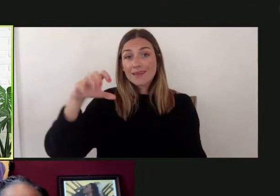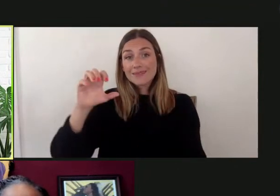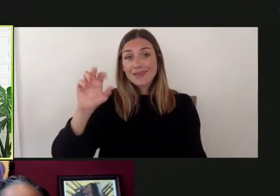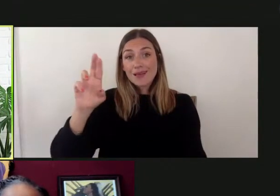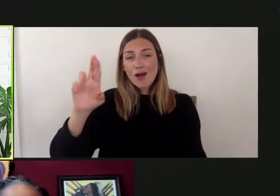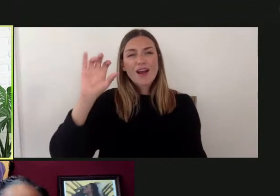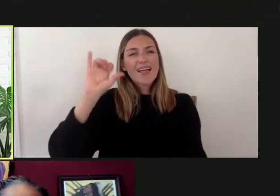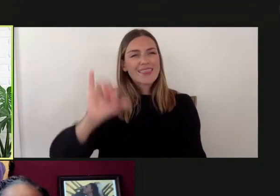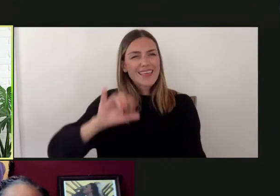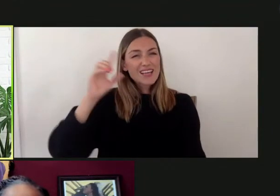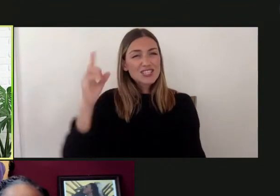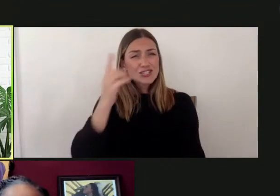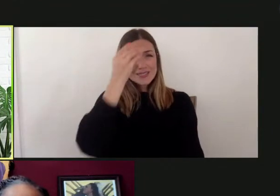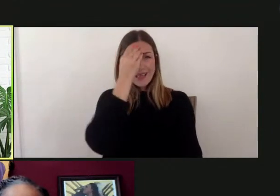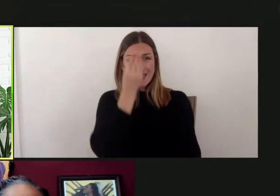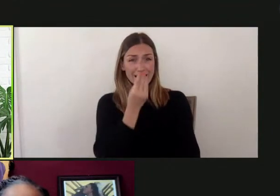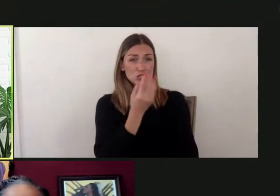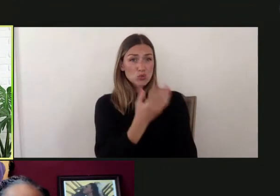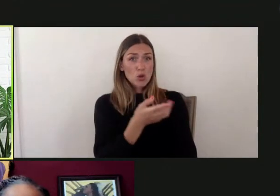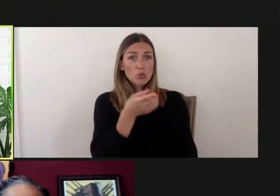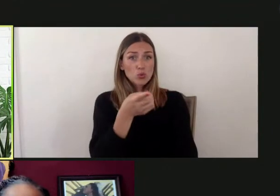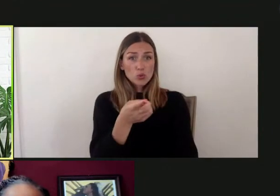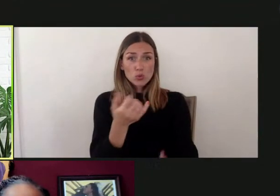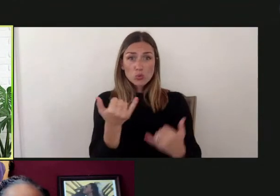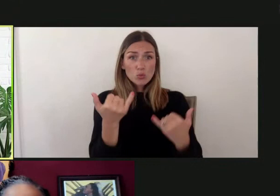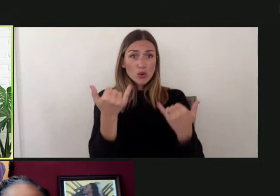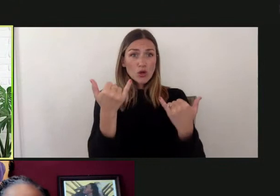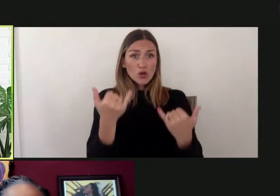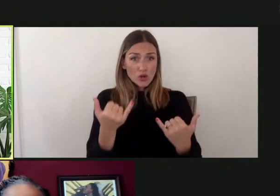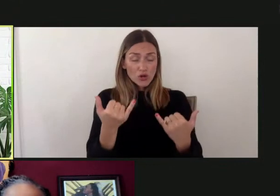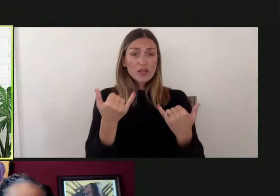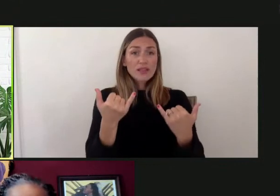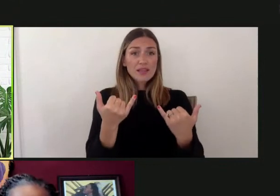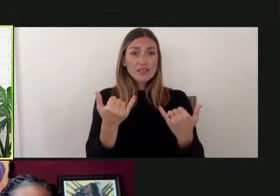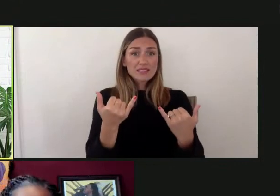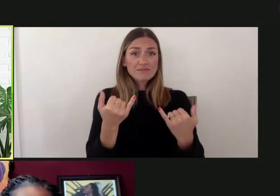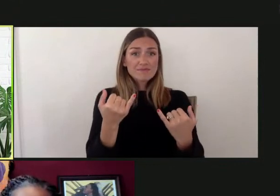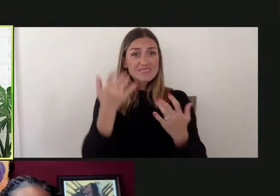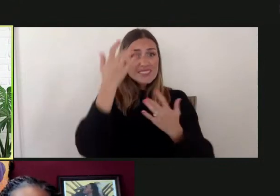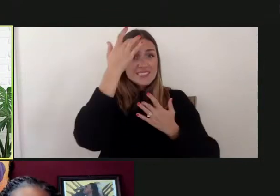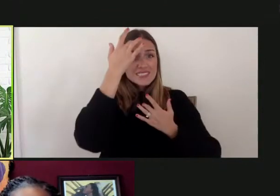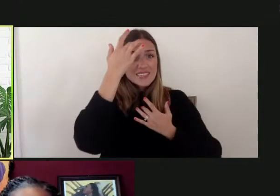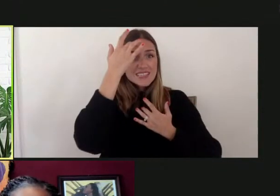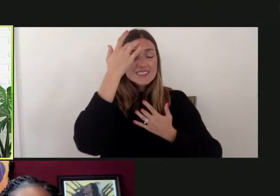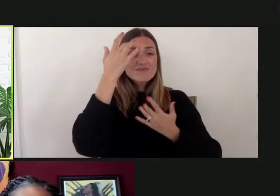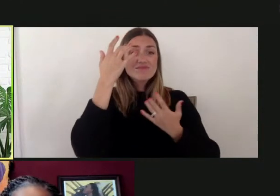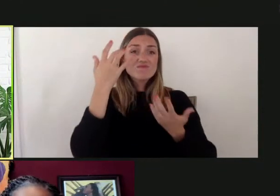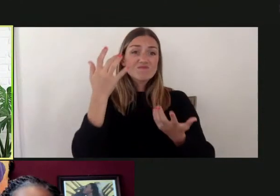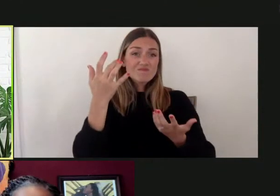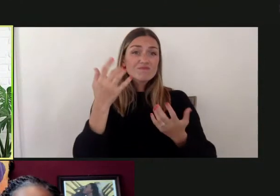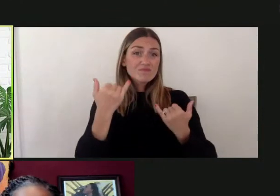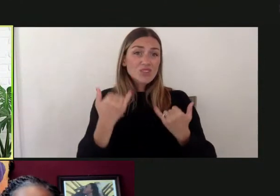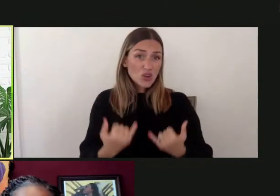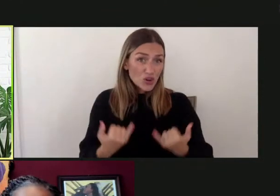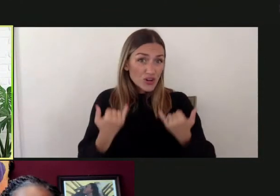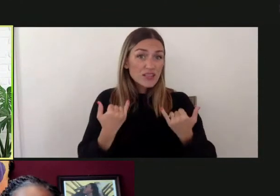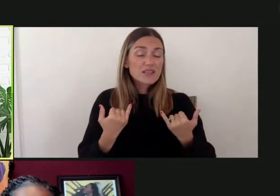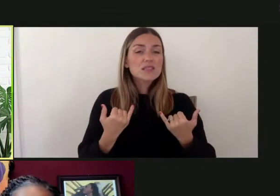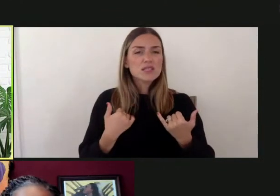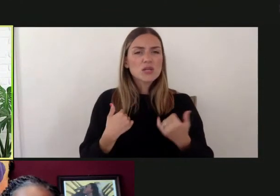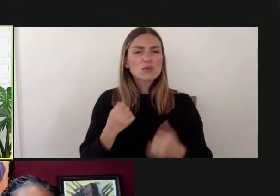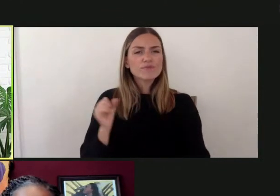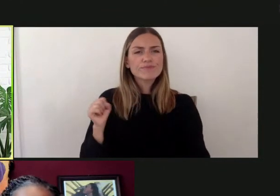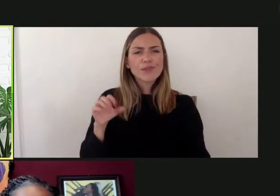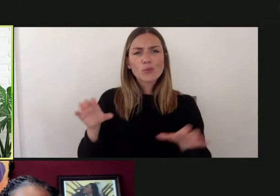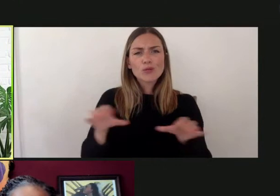you know that you currently have an infection. You may currently have the infection. So we do